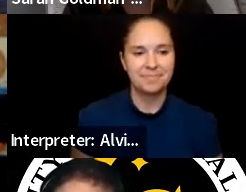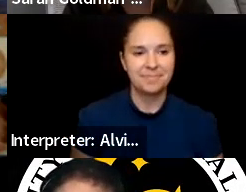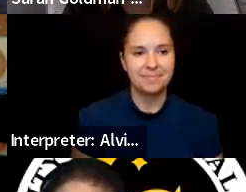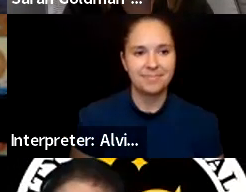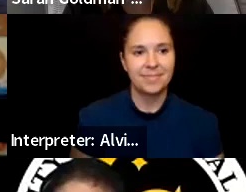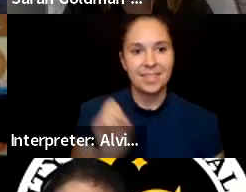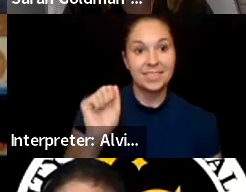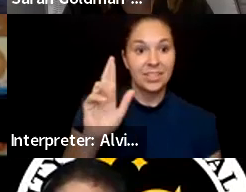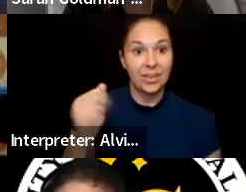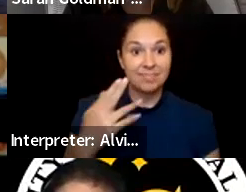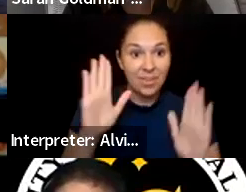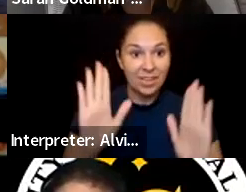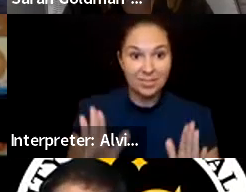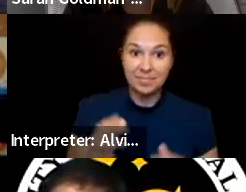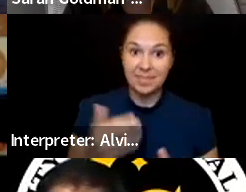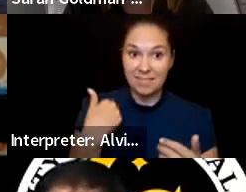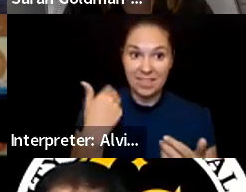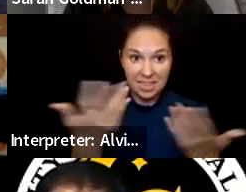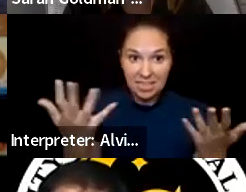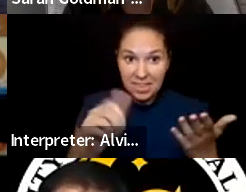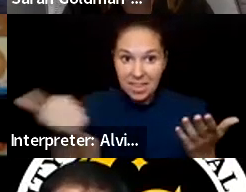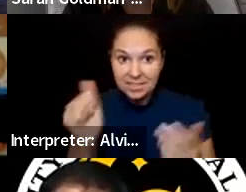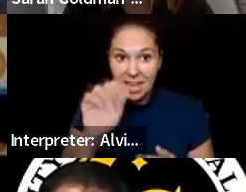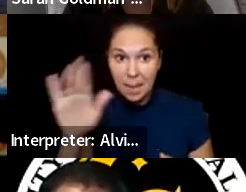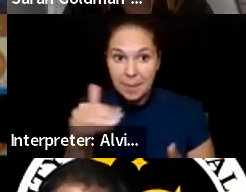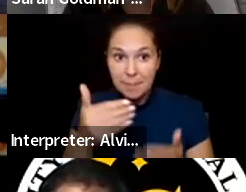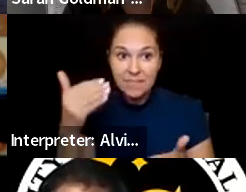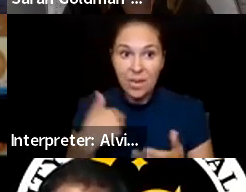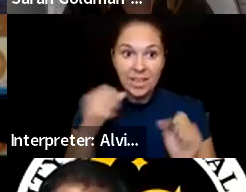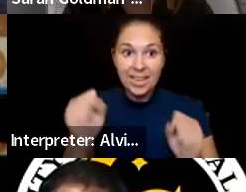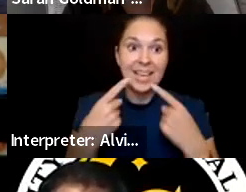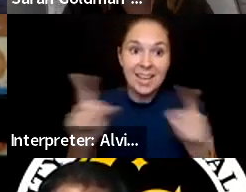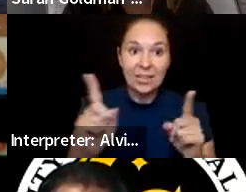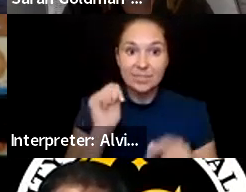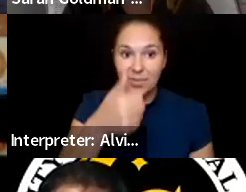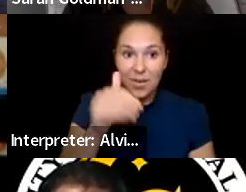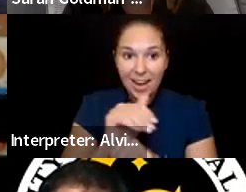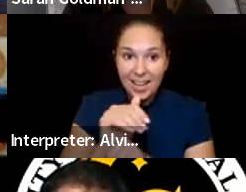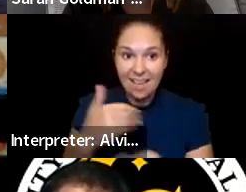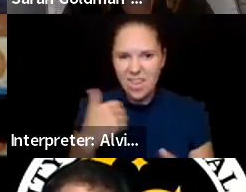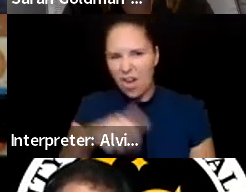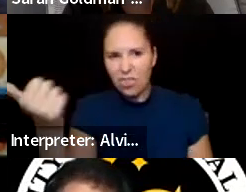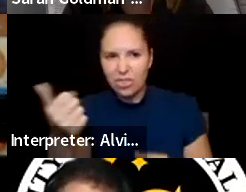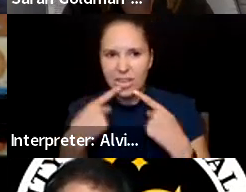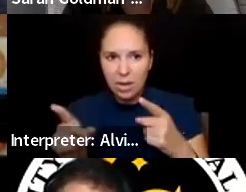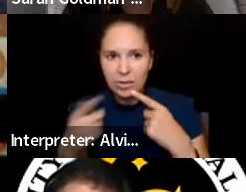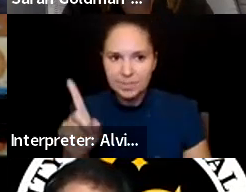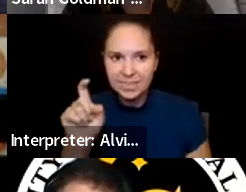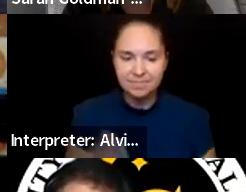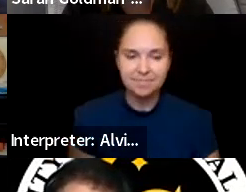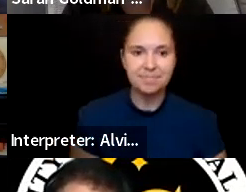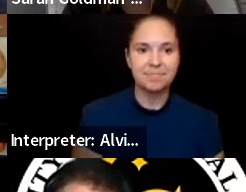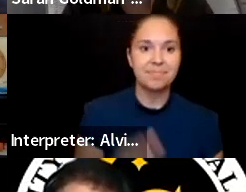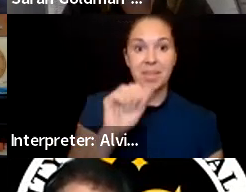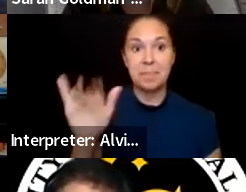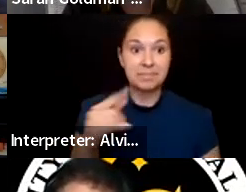Awesome. All right, Abby, do we have any housekeeping before I can announce what tomorrow night is? But do you have any other announcements for anybody? I